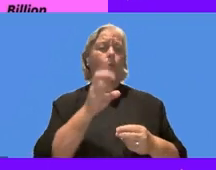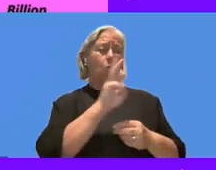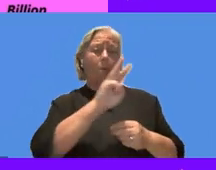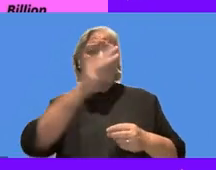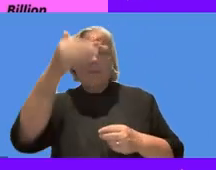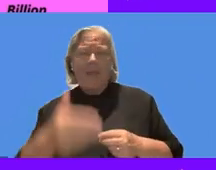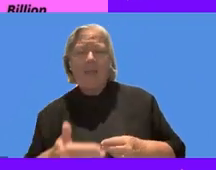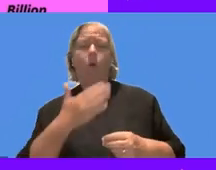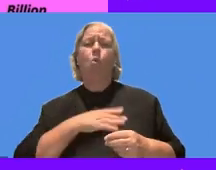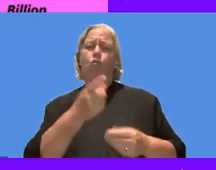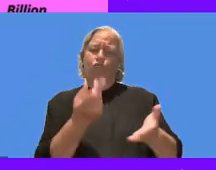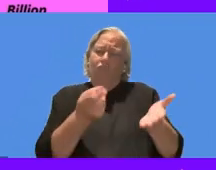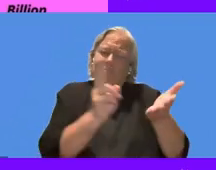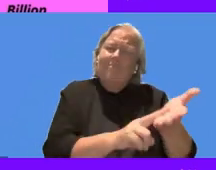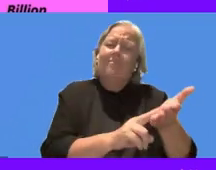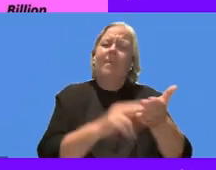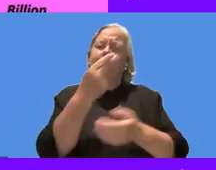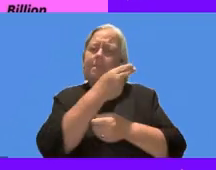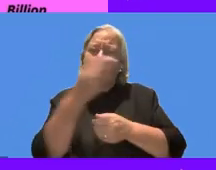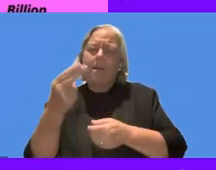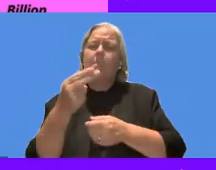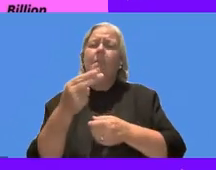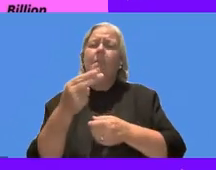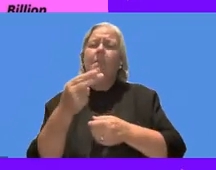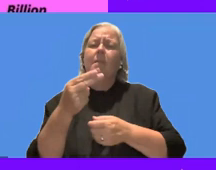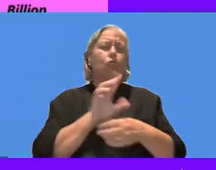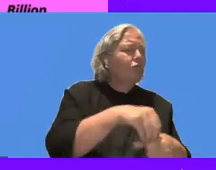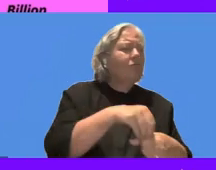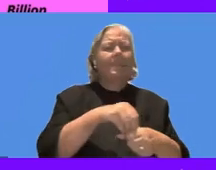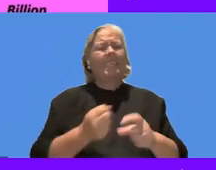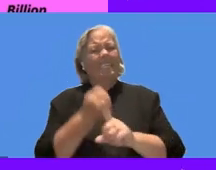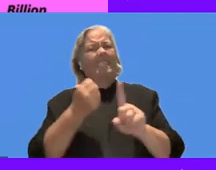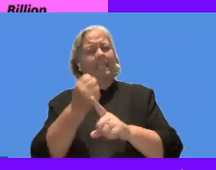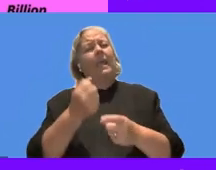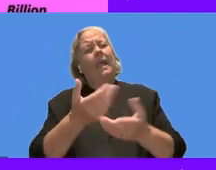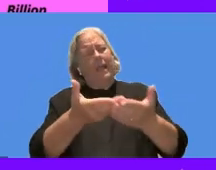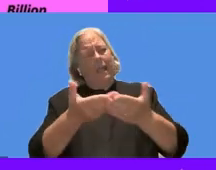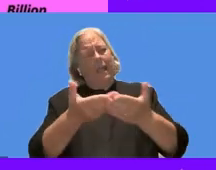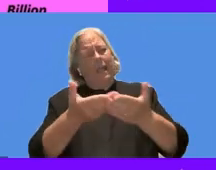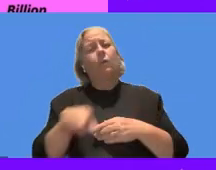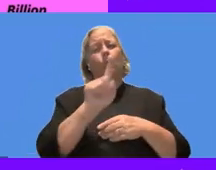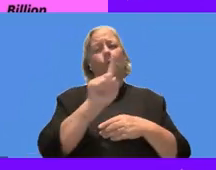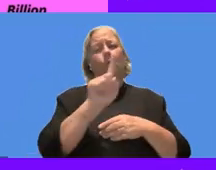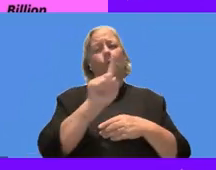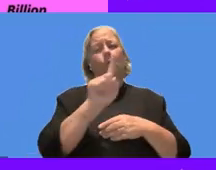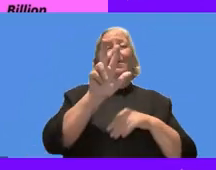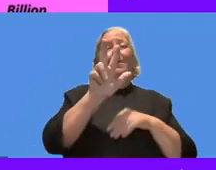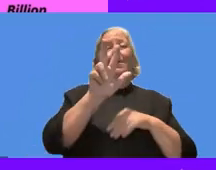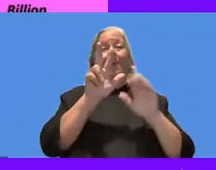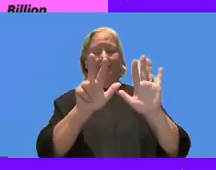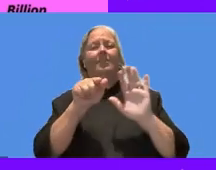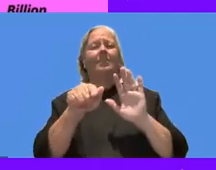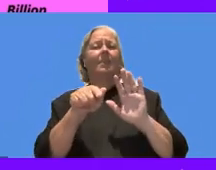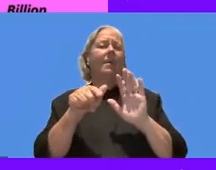organize your own events and activities around this 1.8 campaign. It's a huge opportunity not to just advance someone else's agenda, but